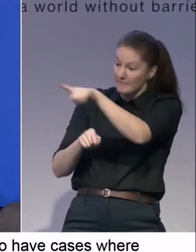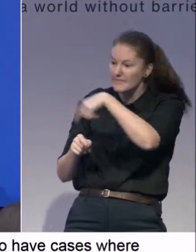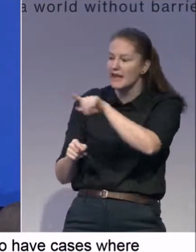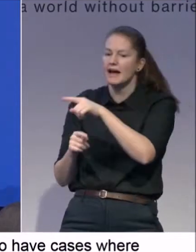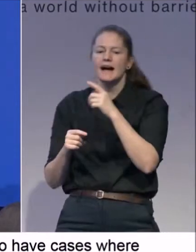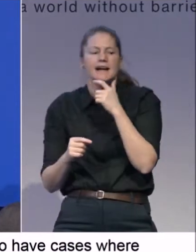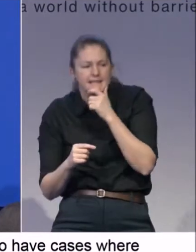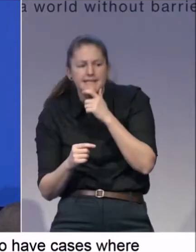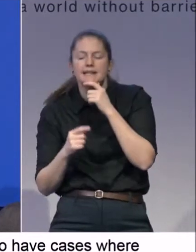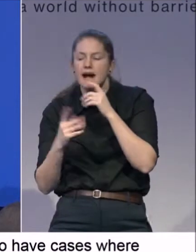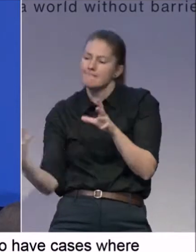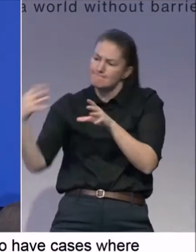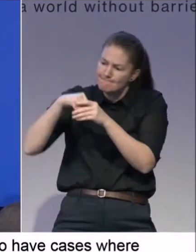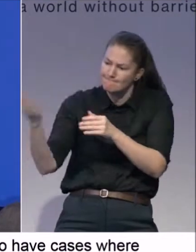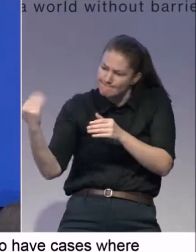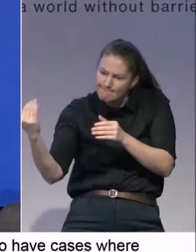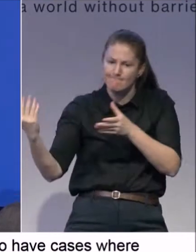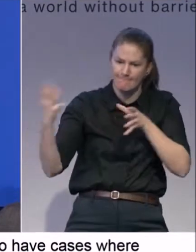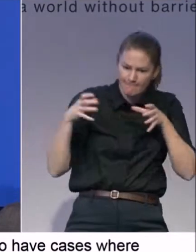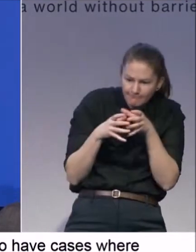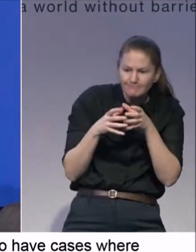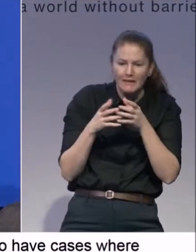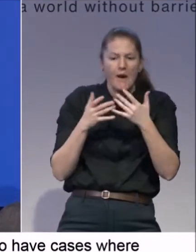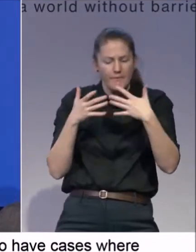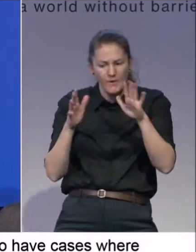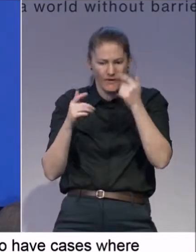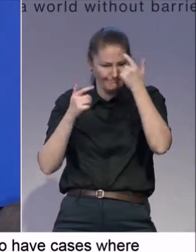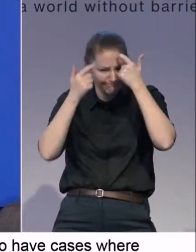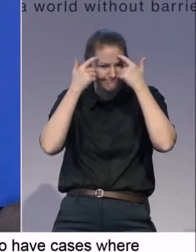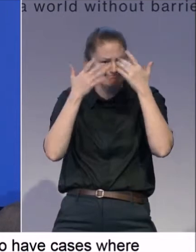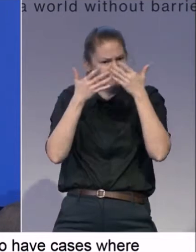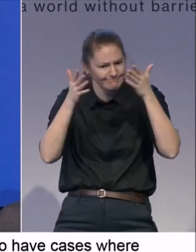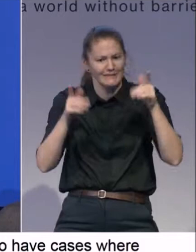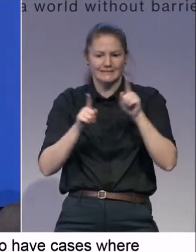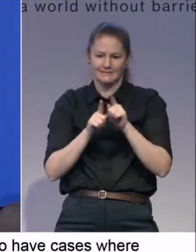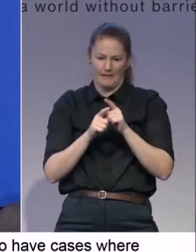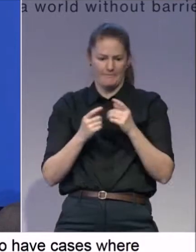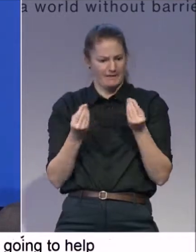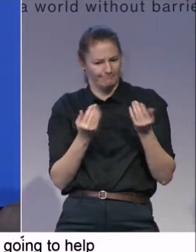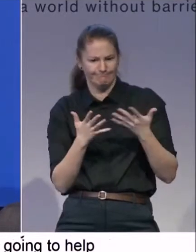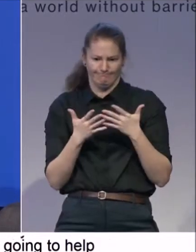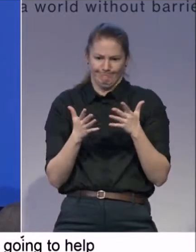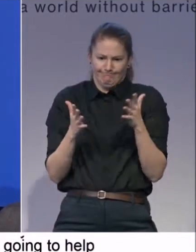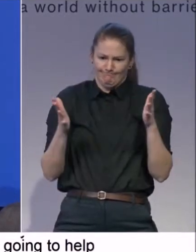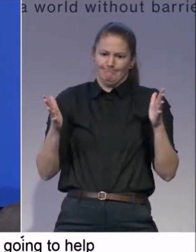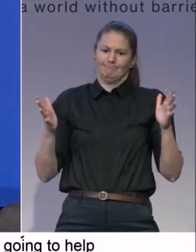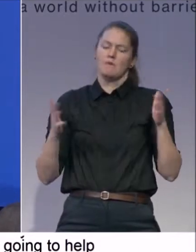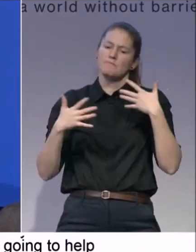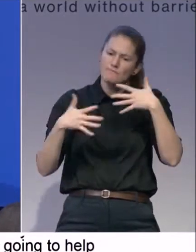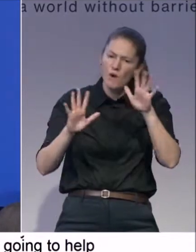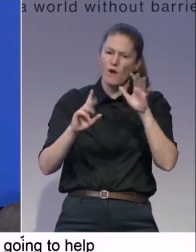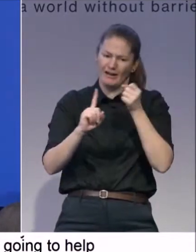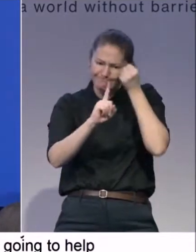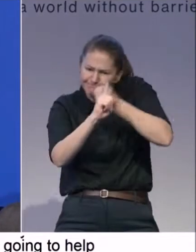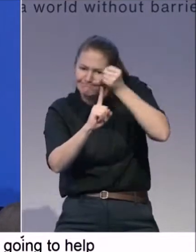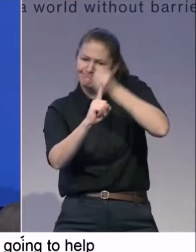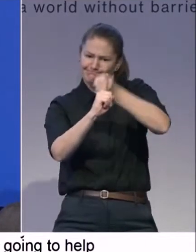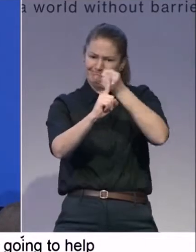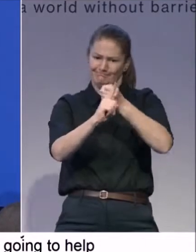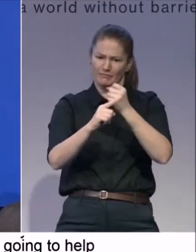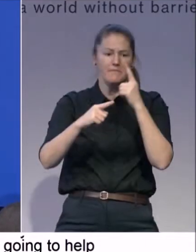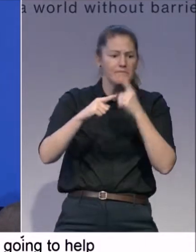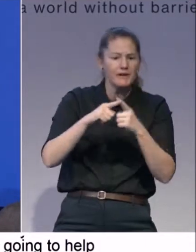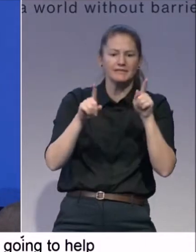to open up the space, more advocacy, more commitment from the different stakeholders, so that we can have